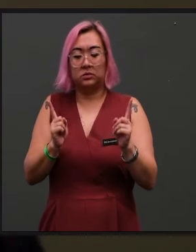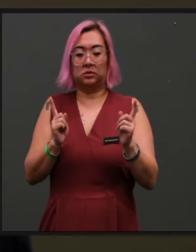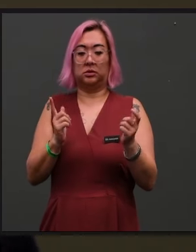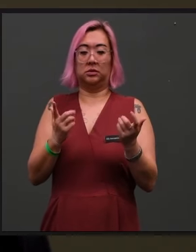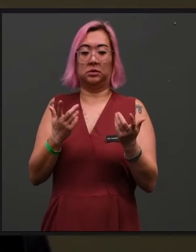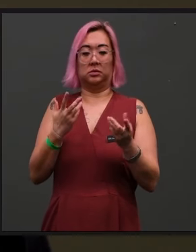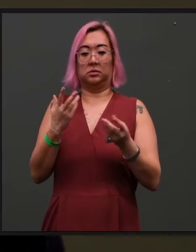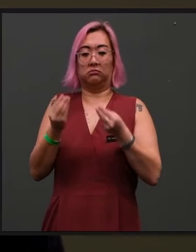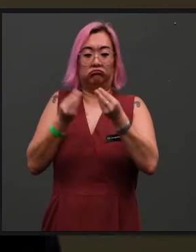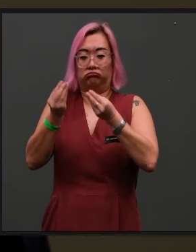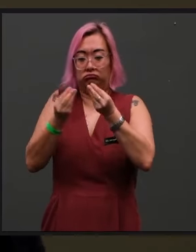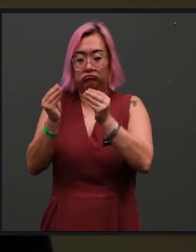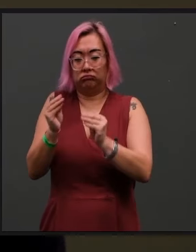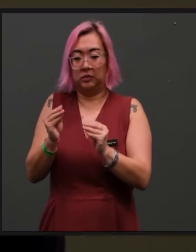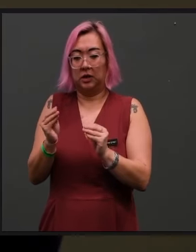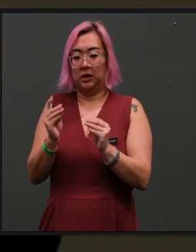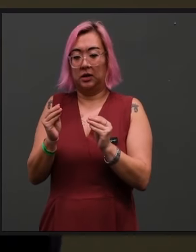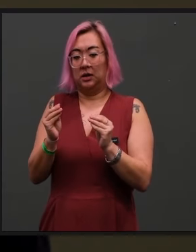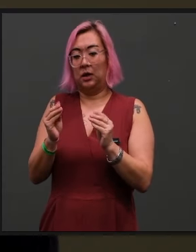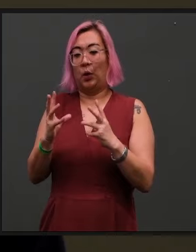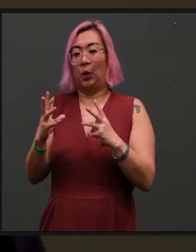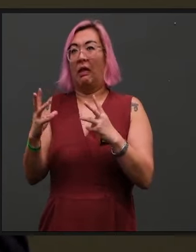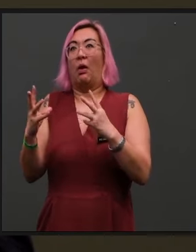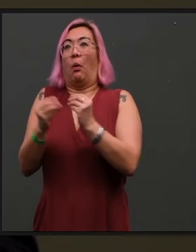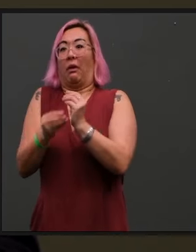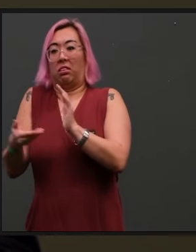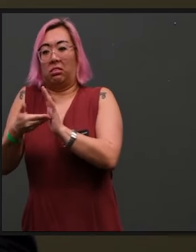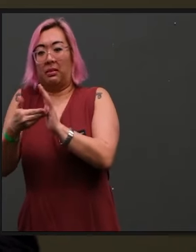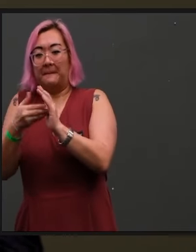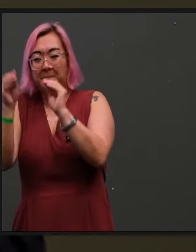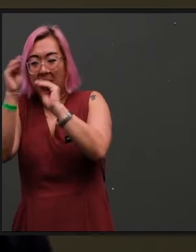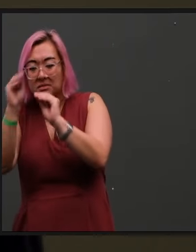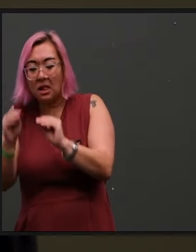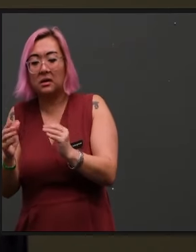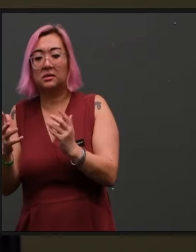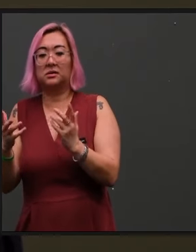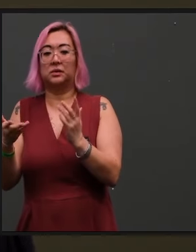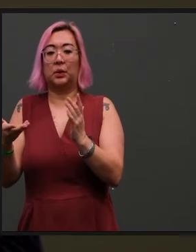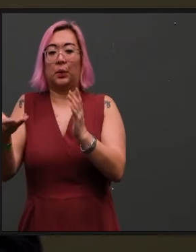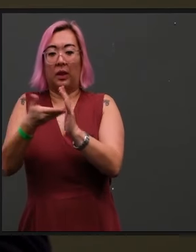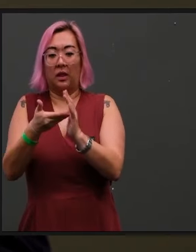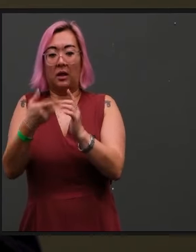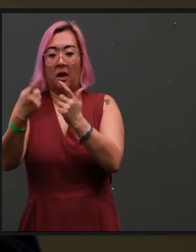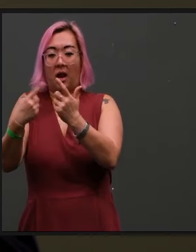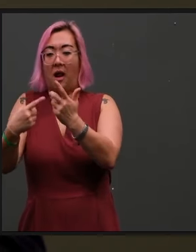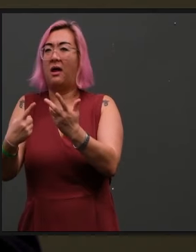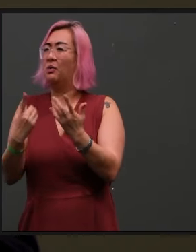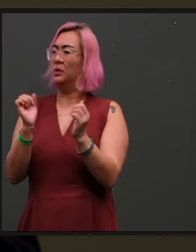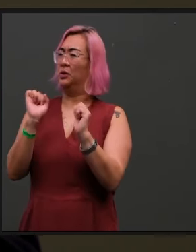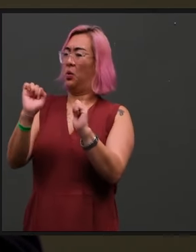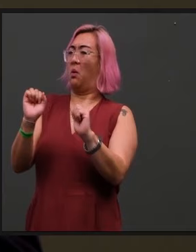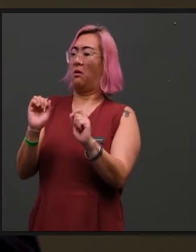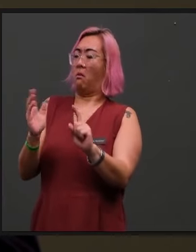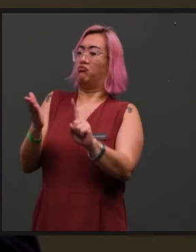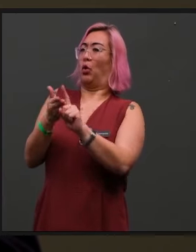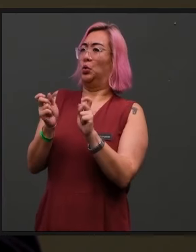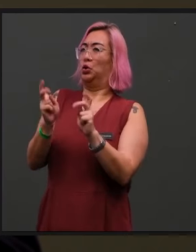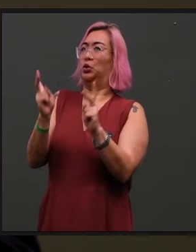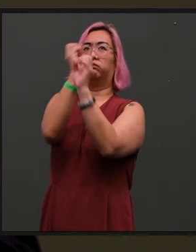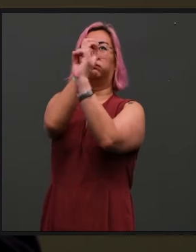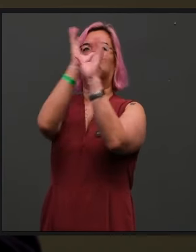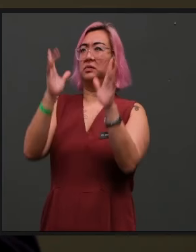be weaving that in with puzzles or, problems to be solving, right? So what was your approach in terms of the game jam side of